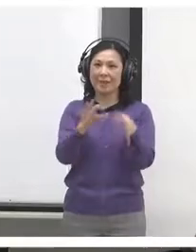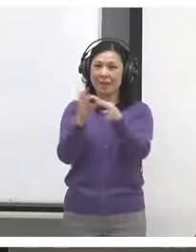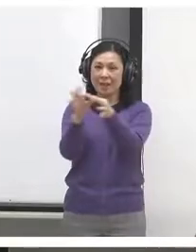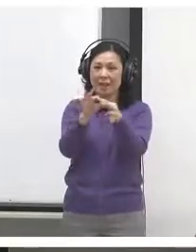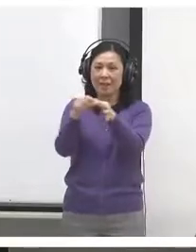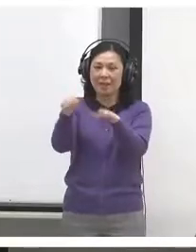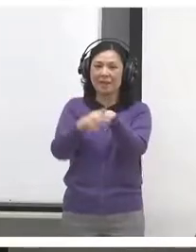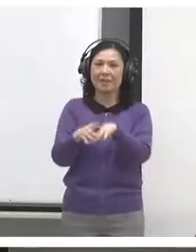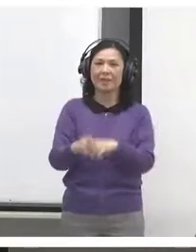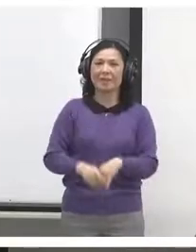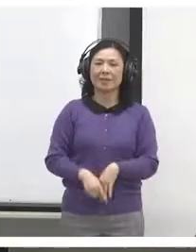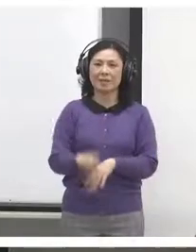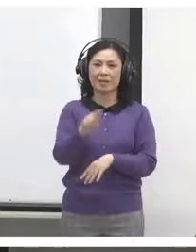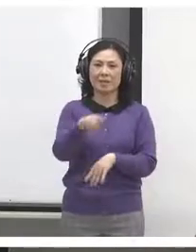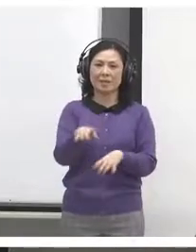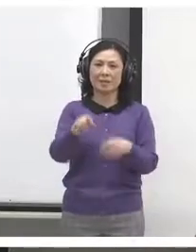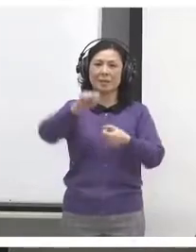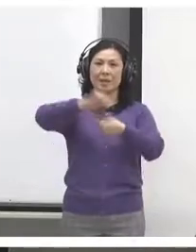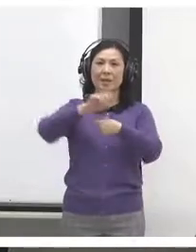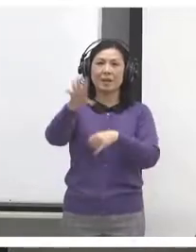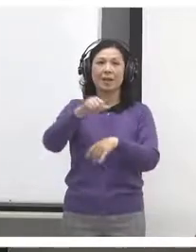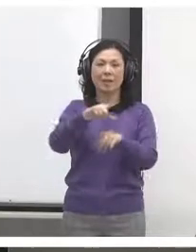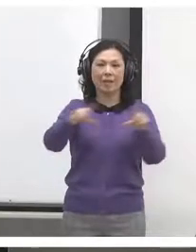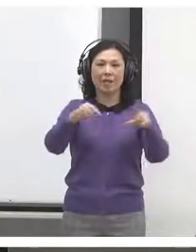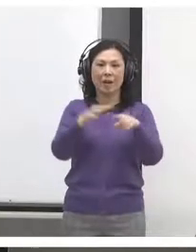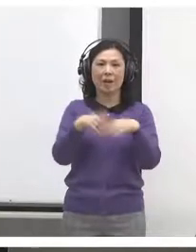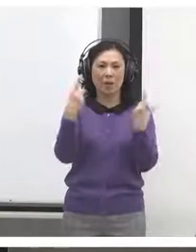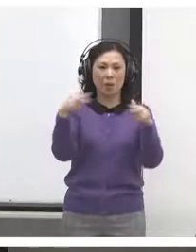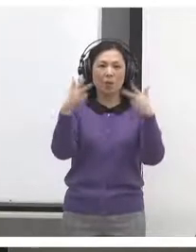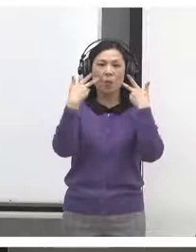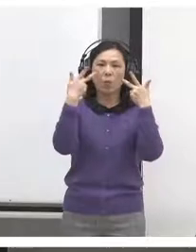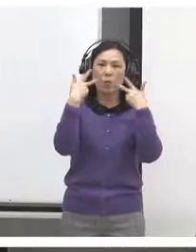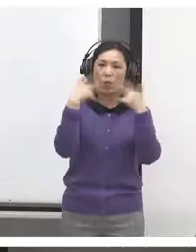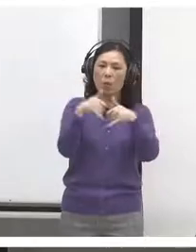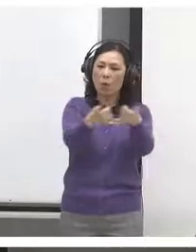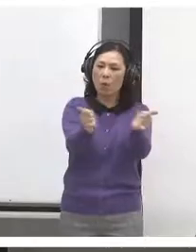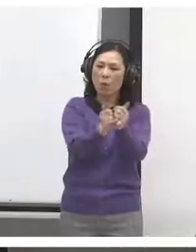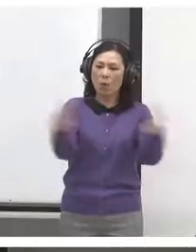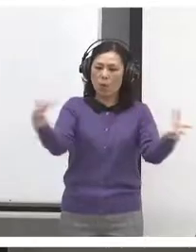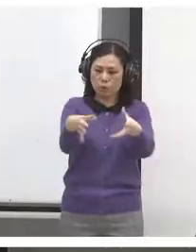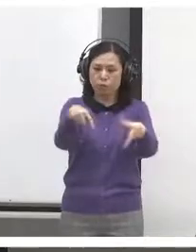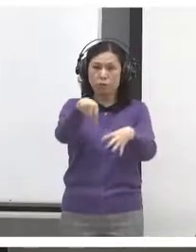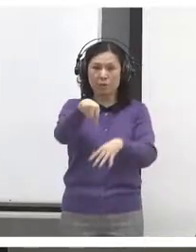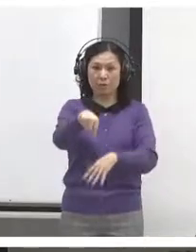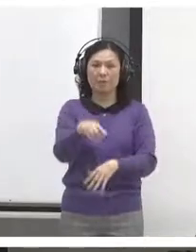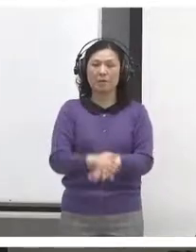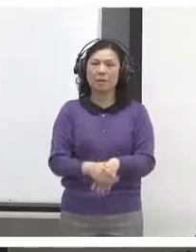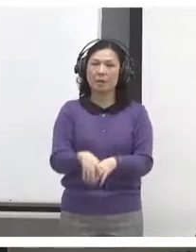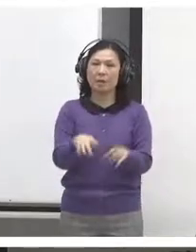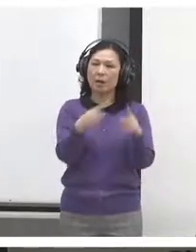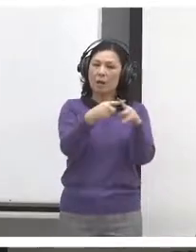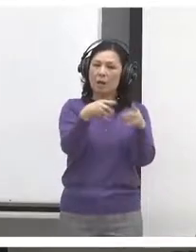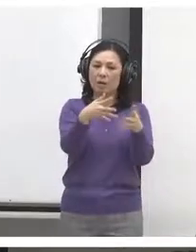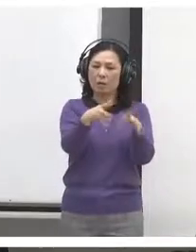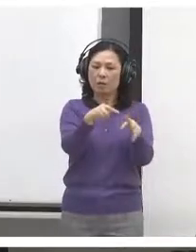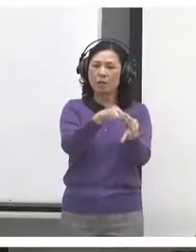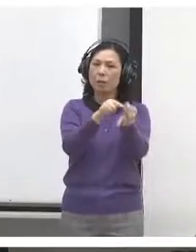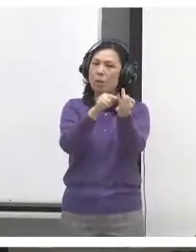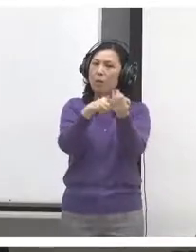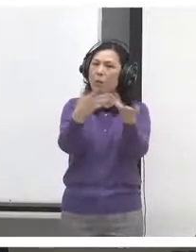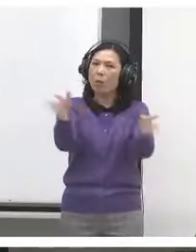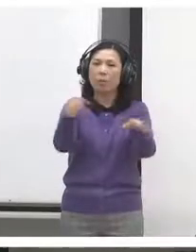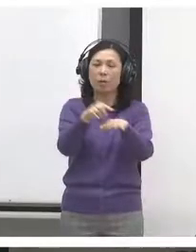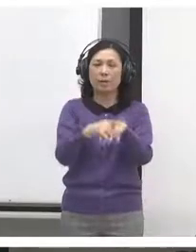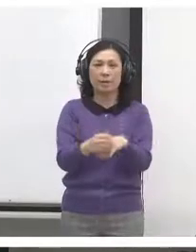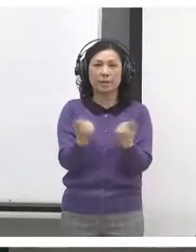the Anishinaabeg, the Haudenosaunee, and the Wendat peoples. We acknowledge we are presenting from the area covered by Treaty 13, also known as the